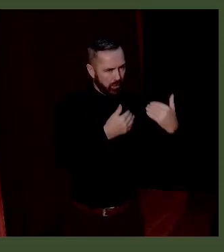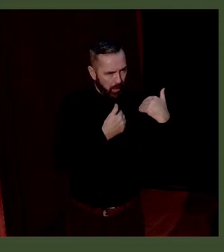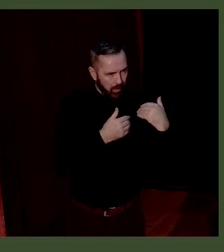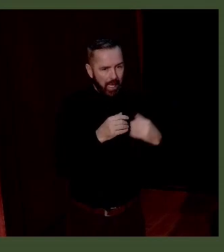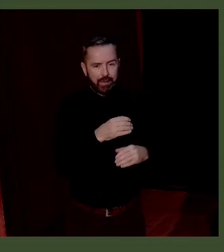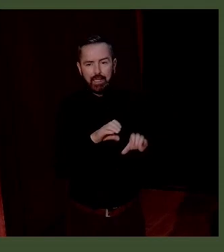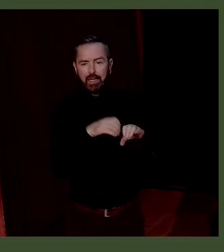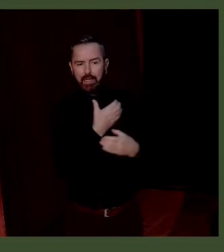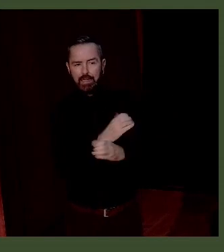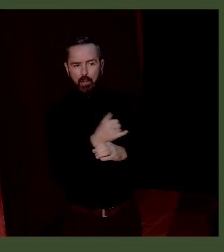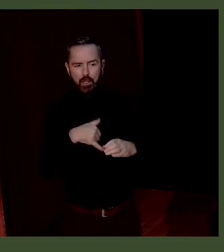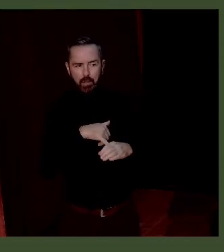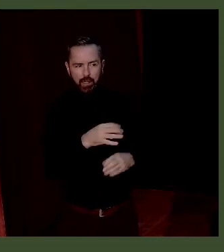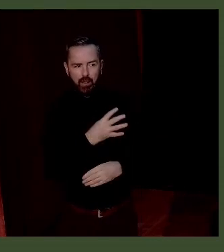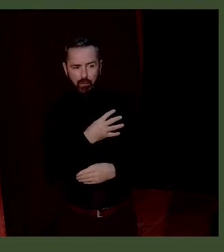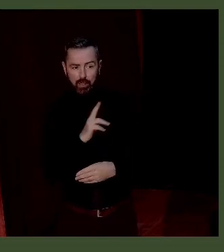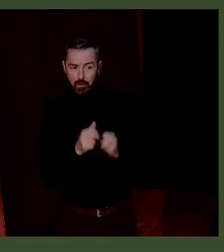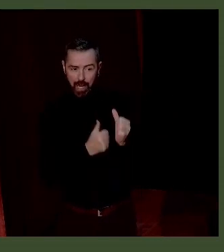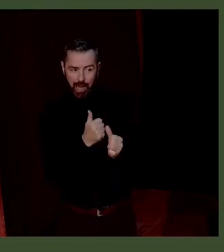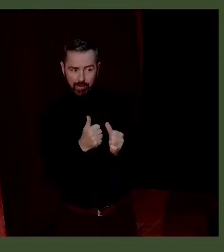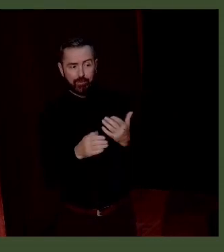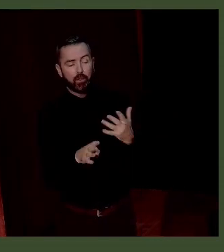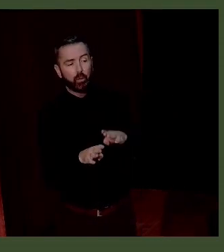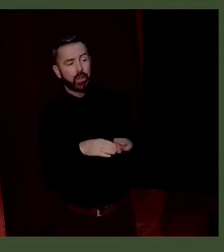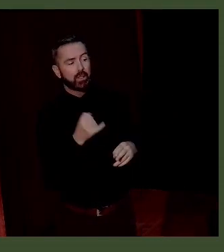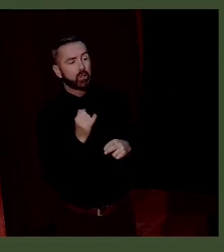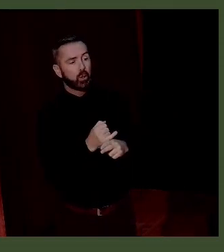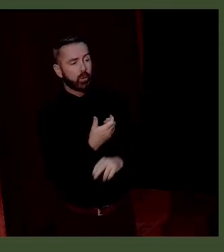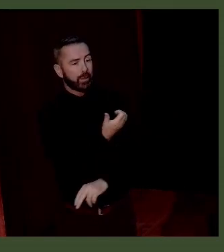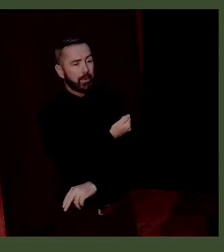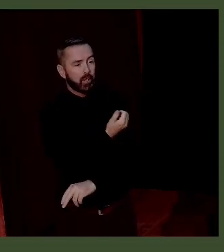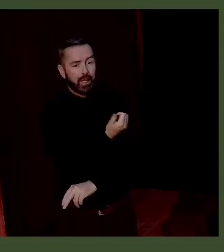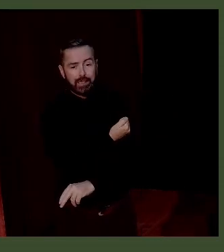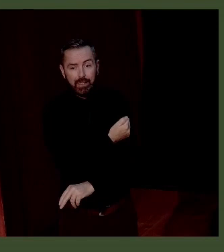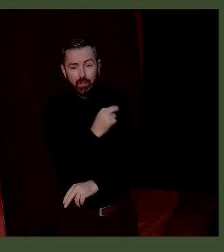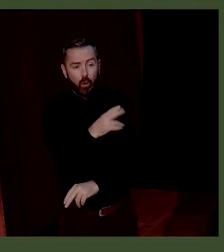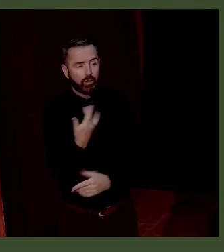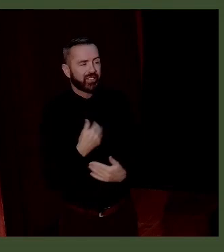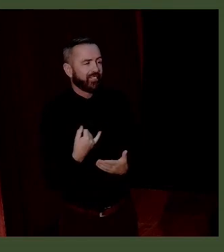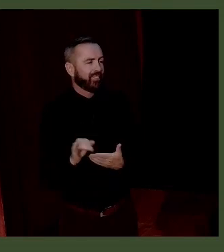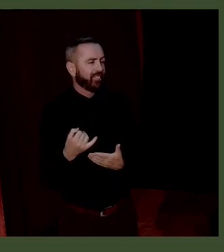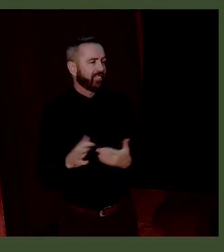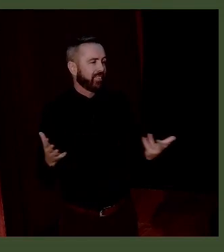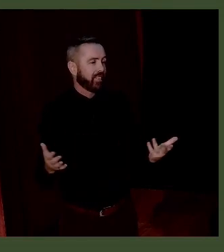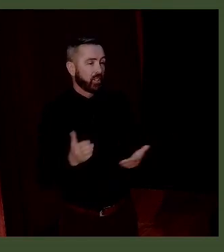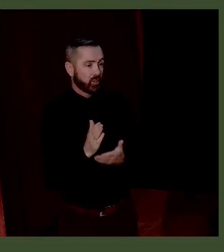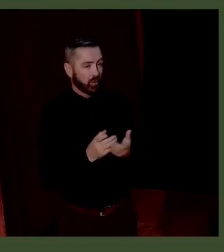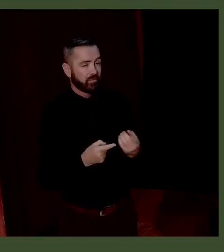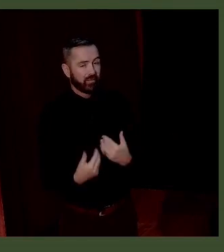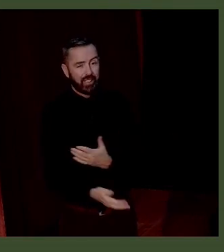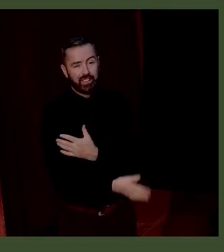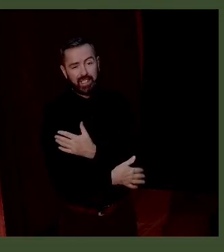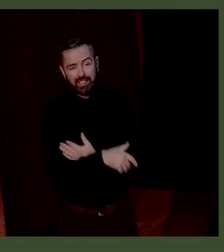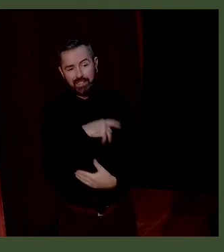county medical officer could be very active in school medicals, immunisation, all the rest of it, or they could be very laggard, and some sadly were